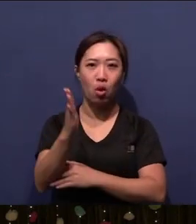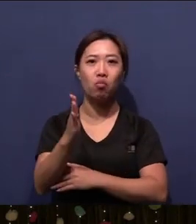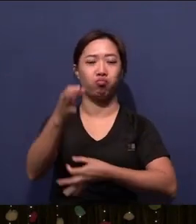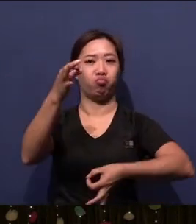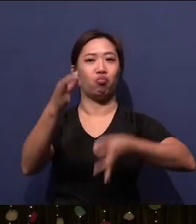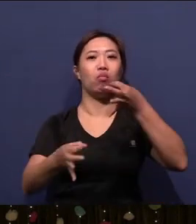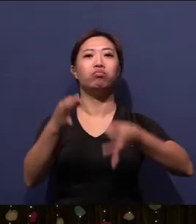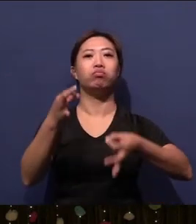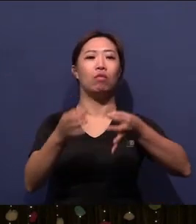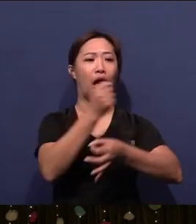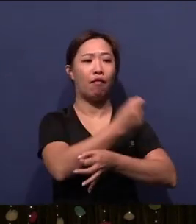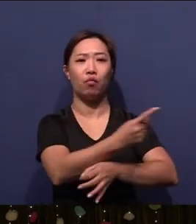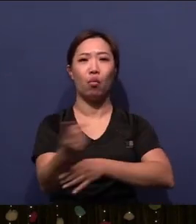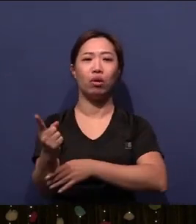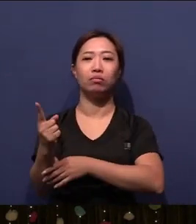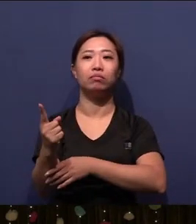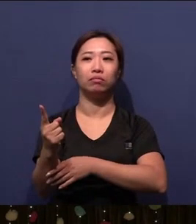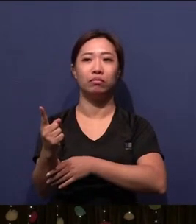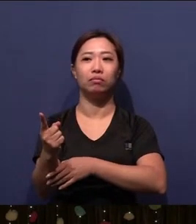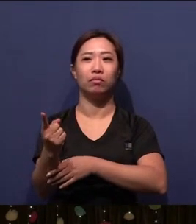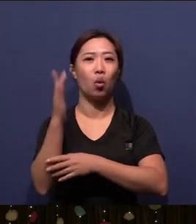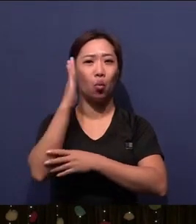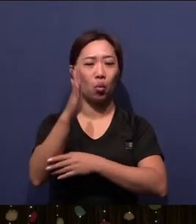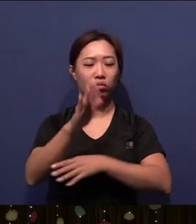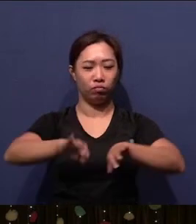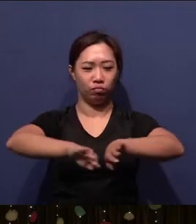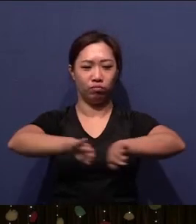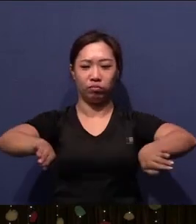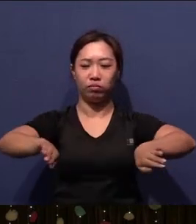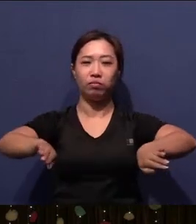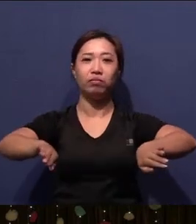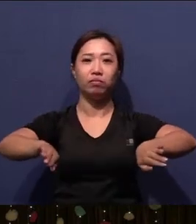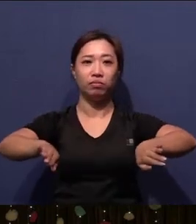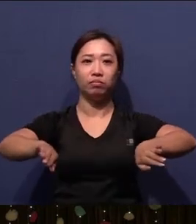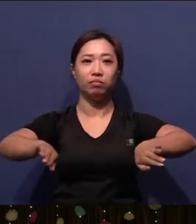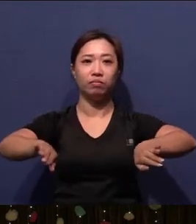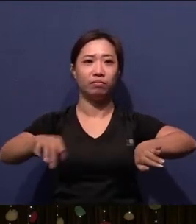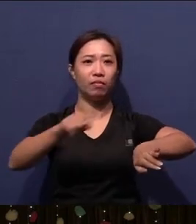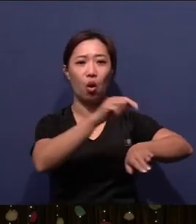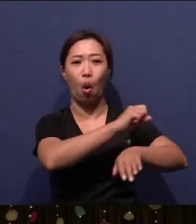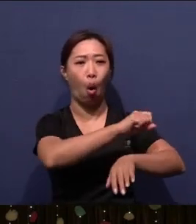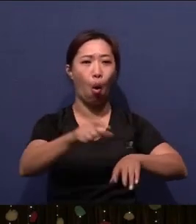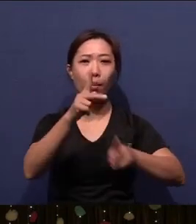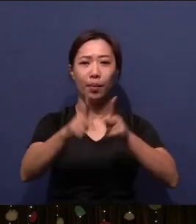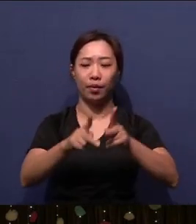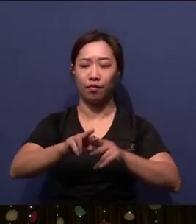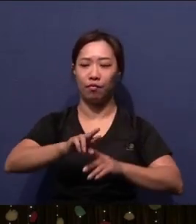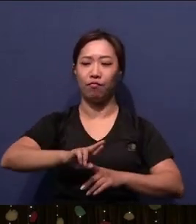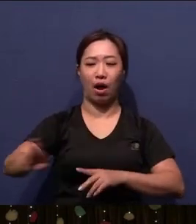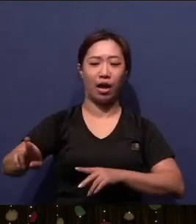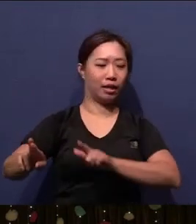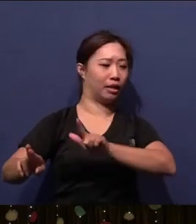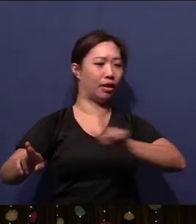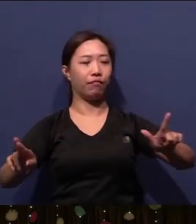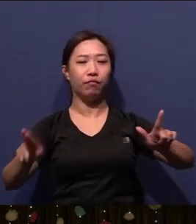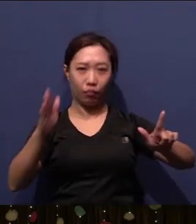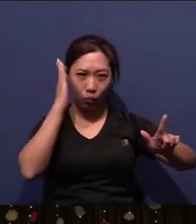judge everyone, and he will separate us, separate everyone to his left and to his